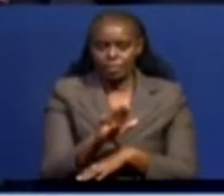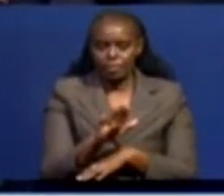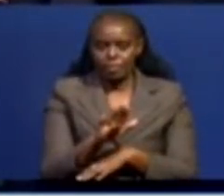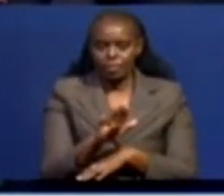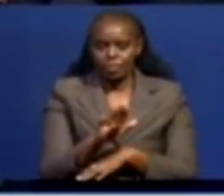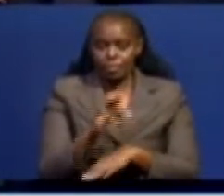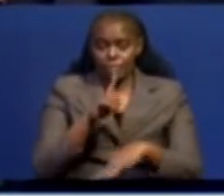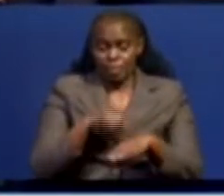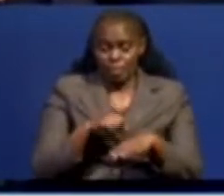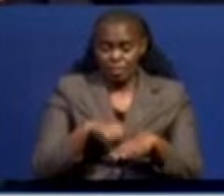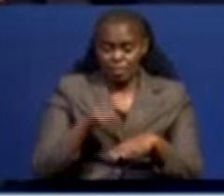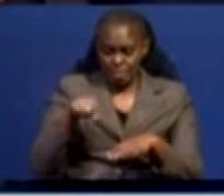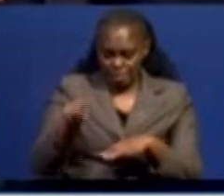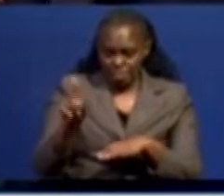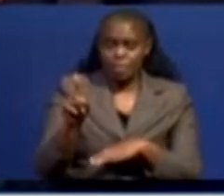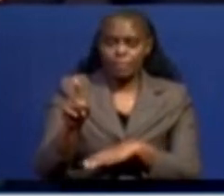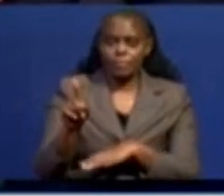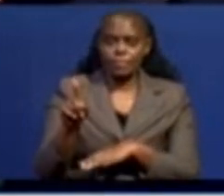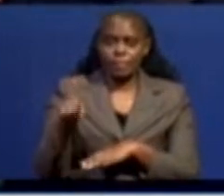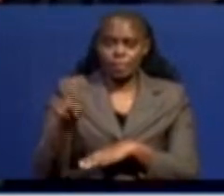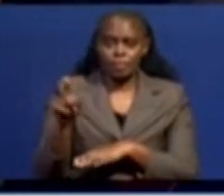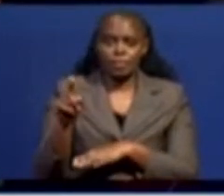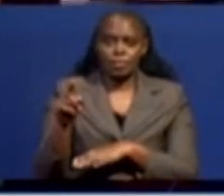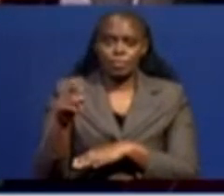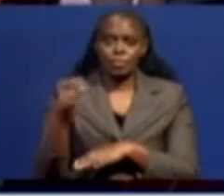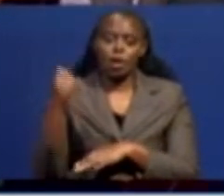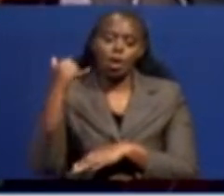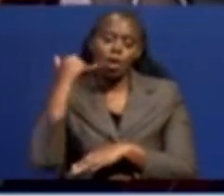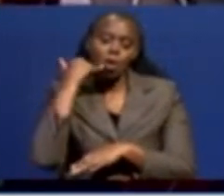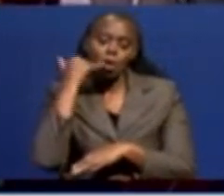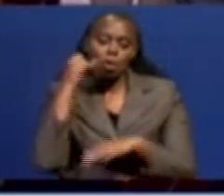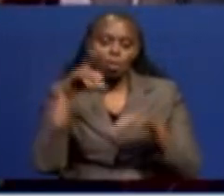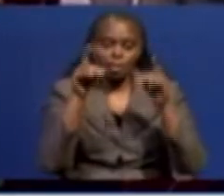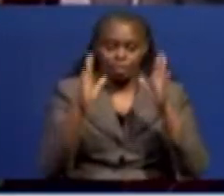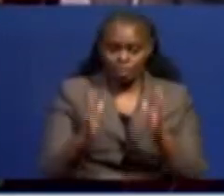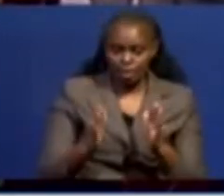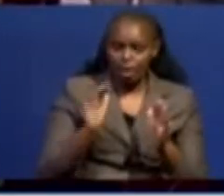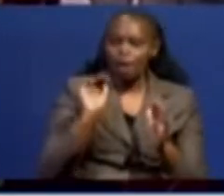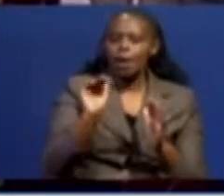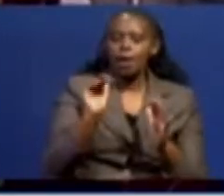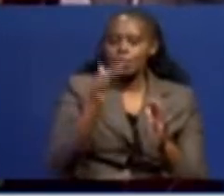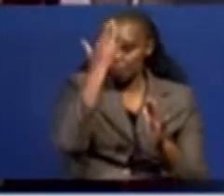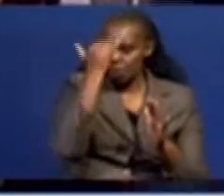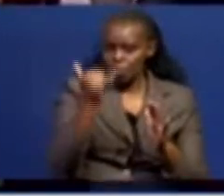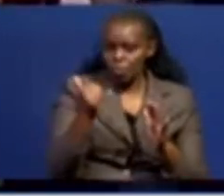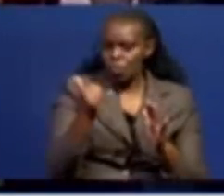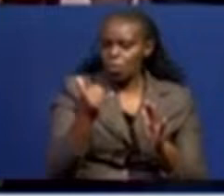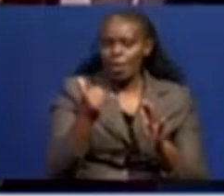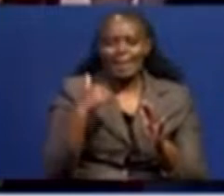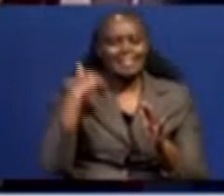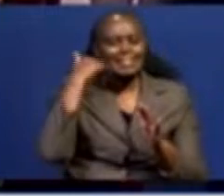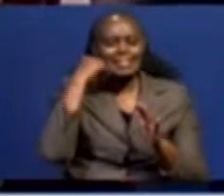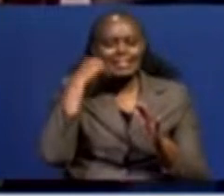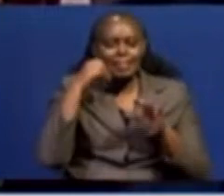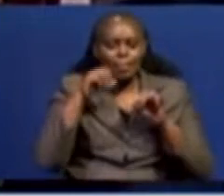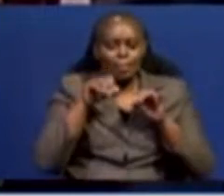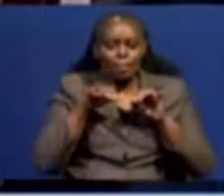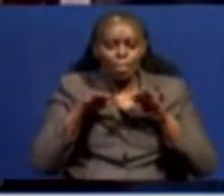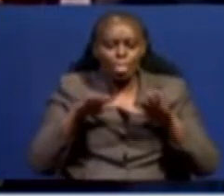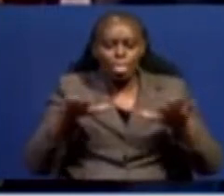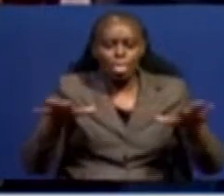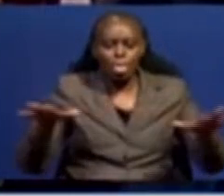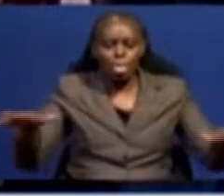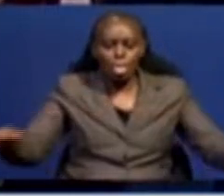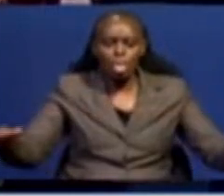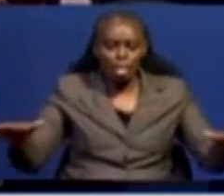And when I called him, Honorable Speaker and Honorable Members, and asked him why there is an outbreak that has